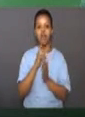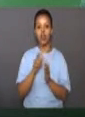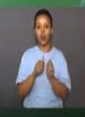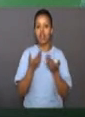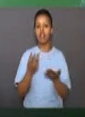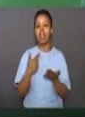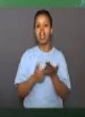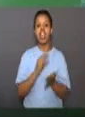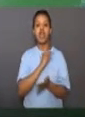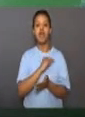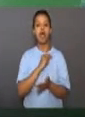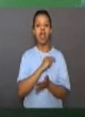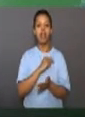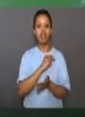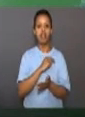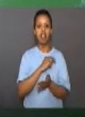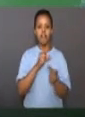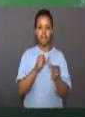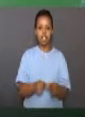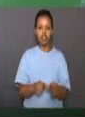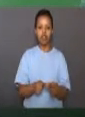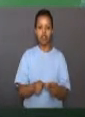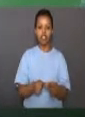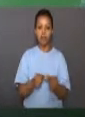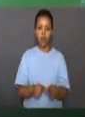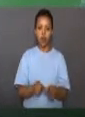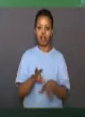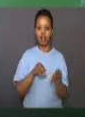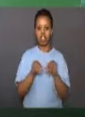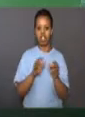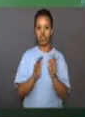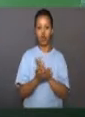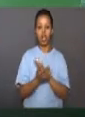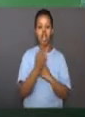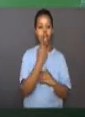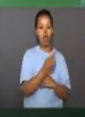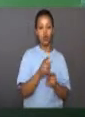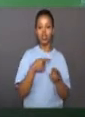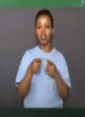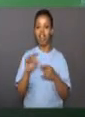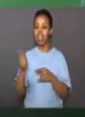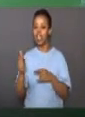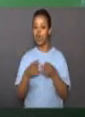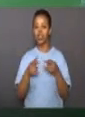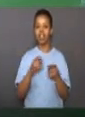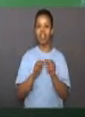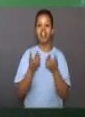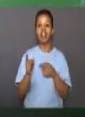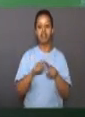these behaviors and fixed action patterns can differ from species to